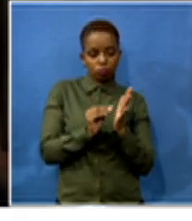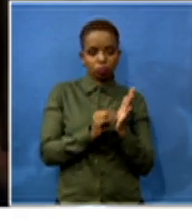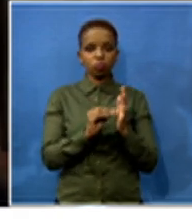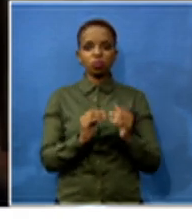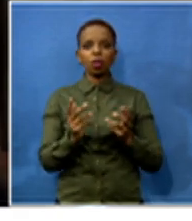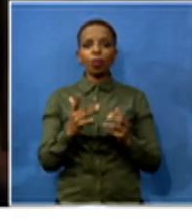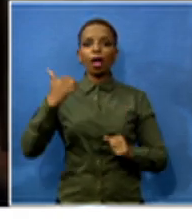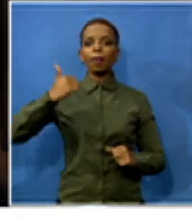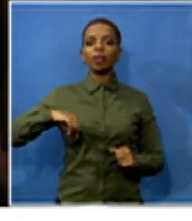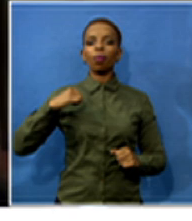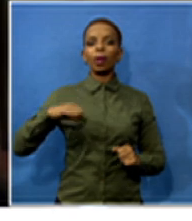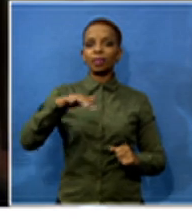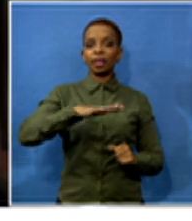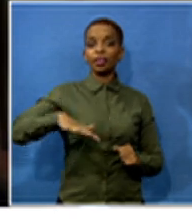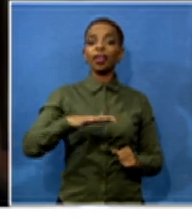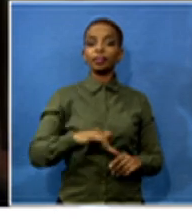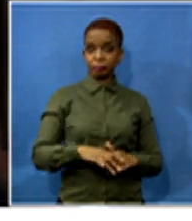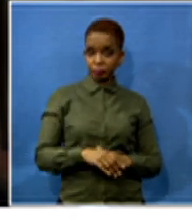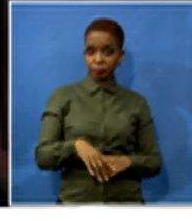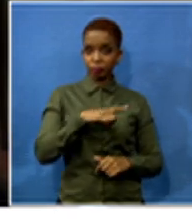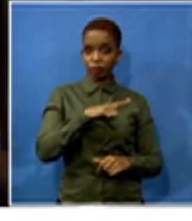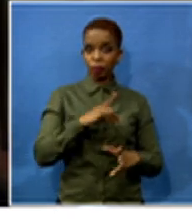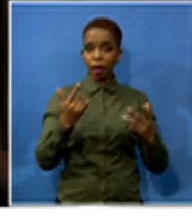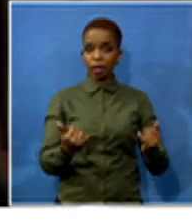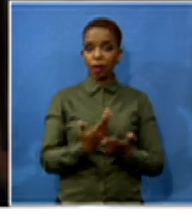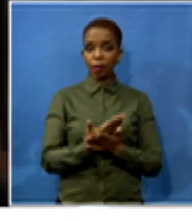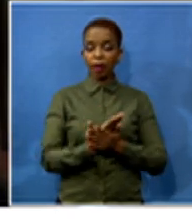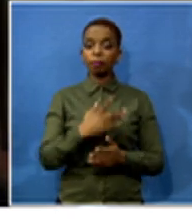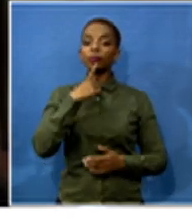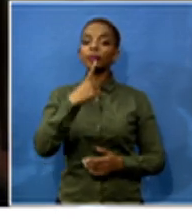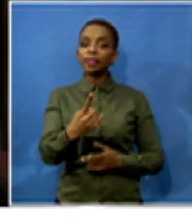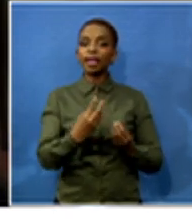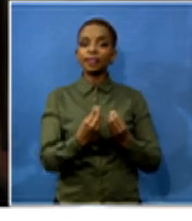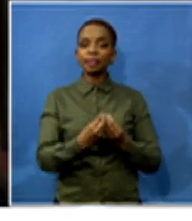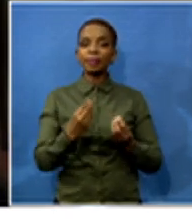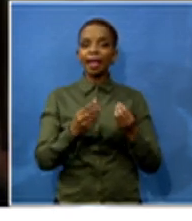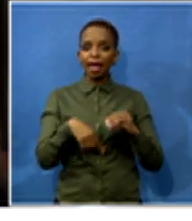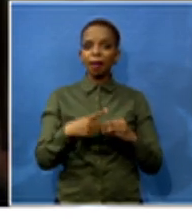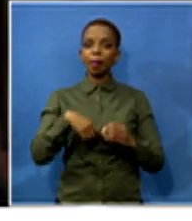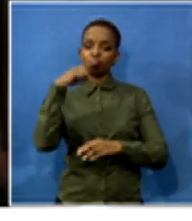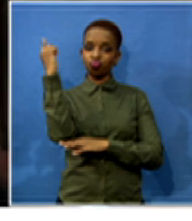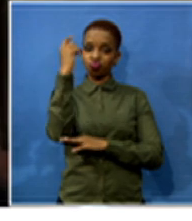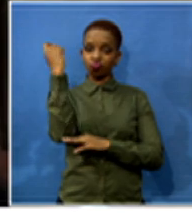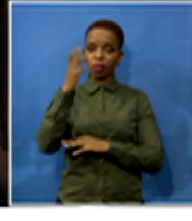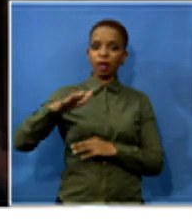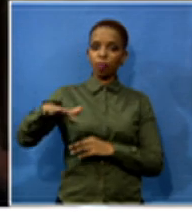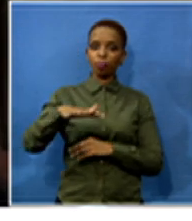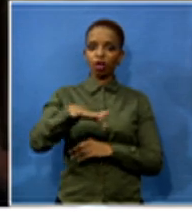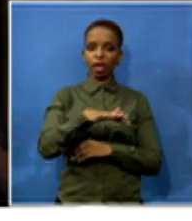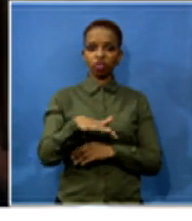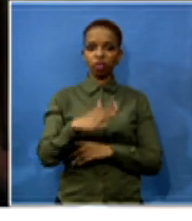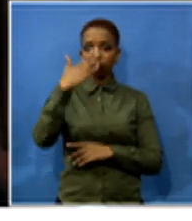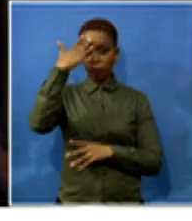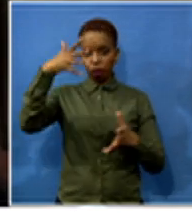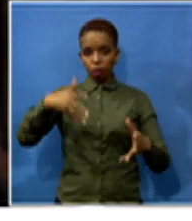now we were only able to say something about rural populations, with a node in Gauteng